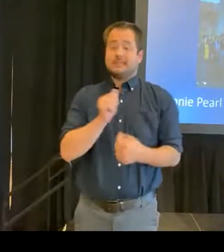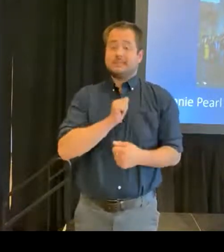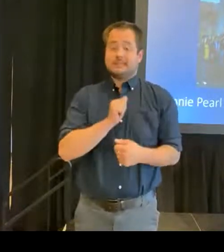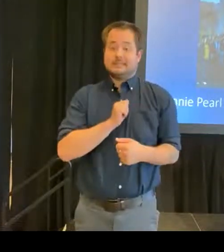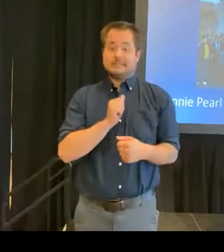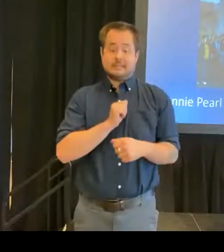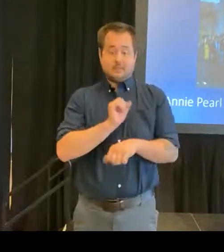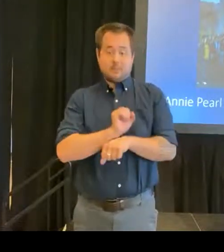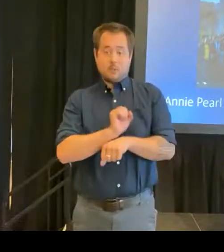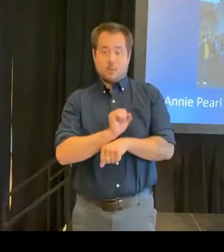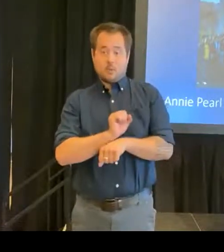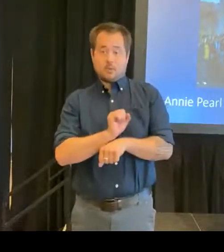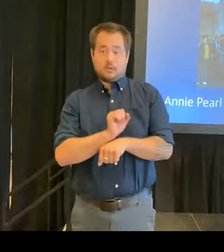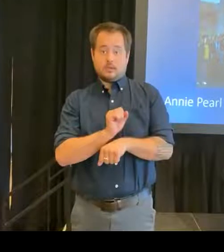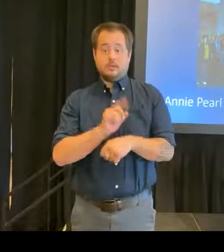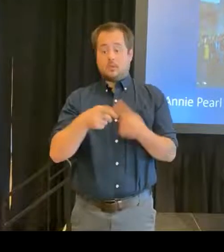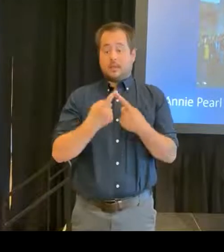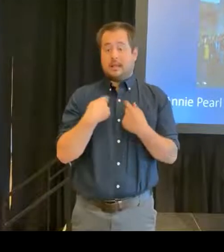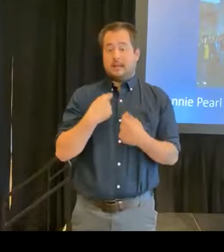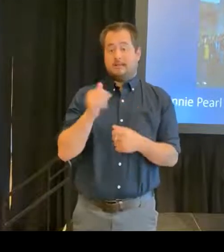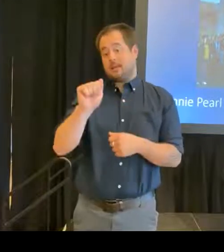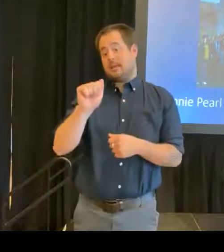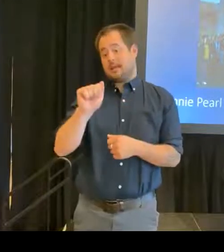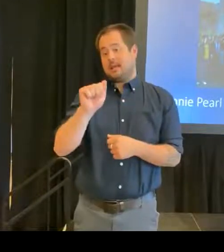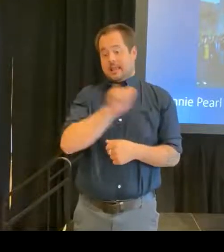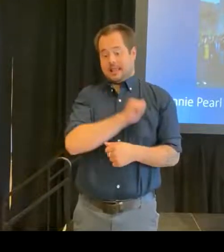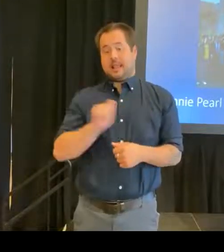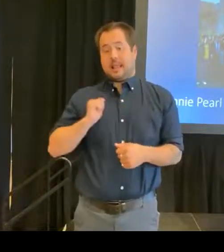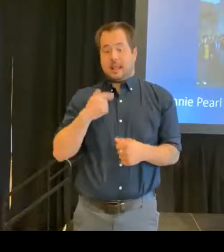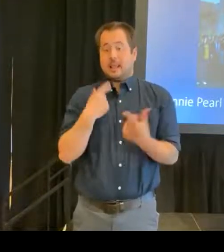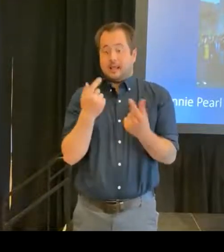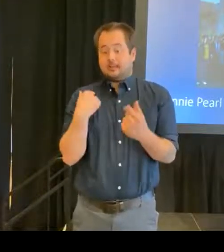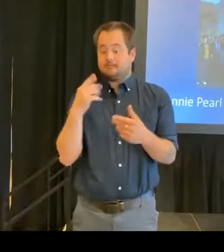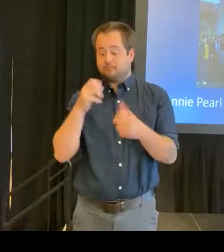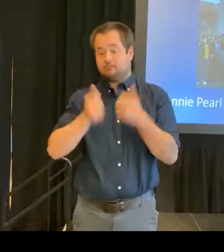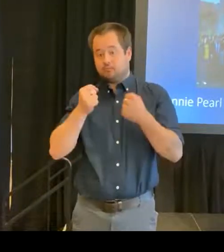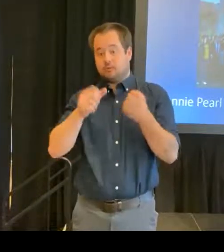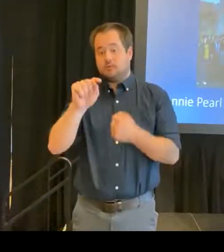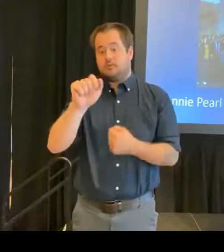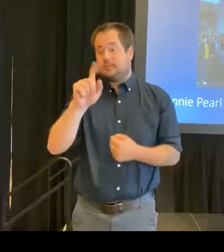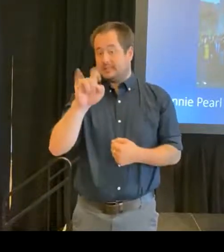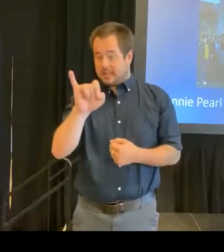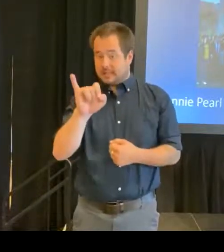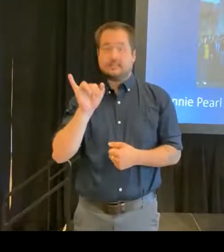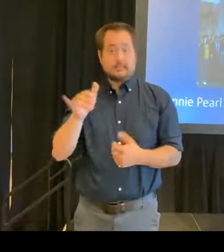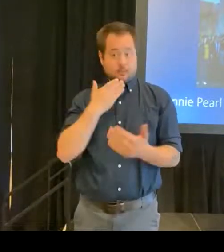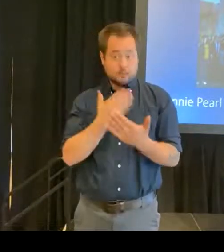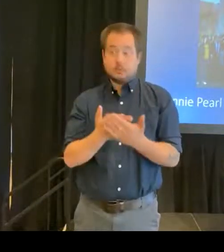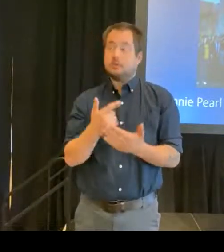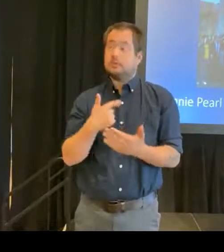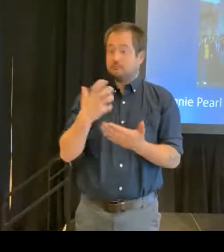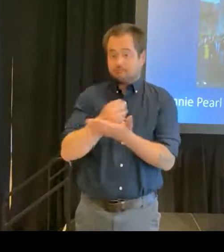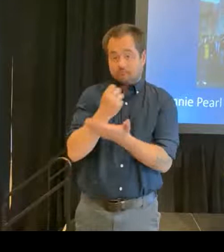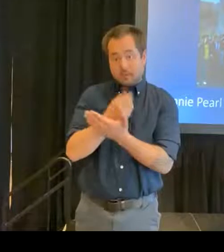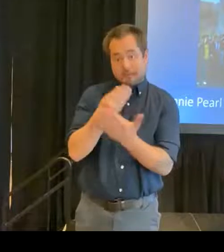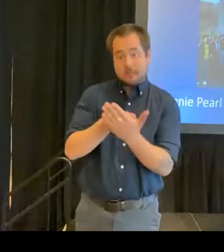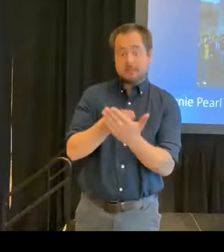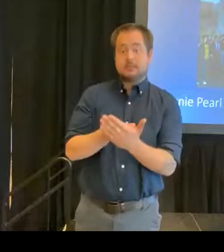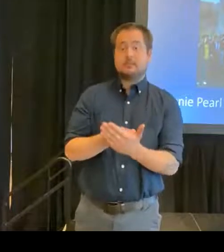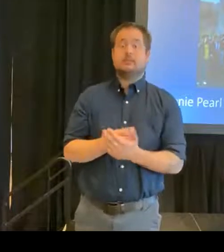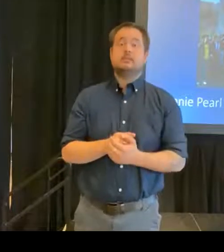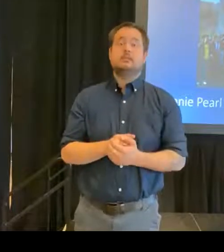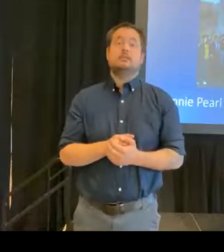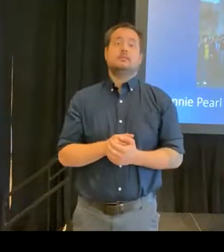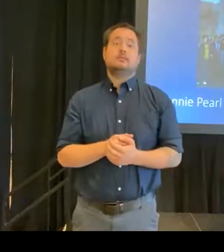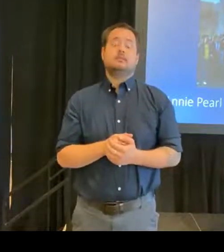in the tax business in Atlanta, and that was good. I made money. When I first